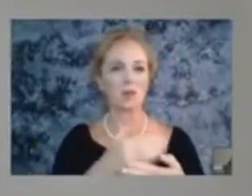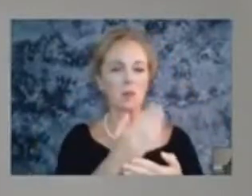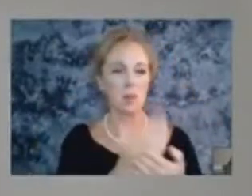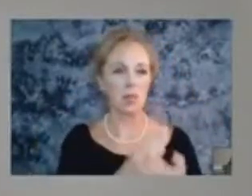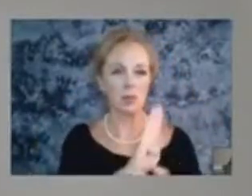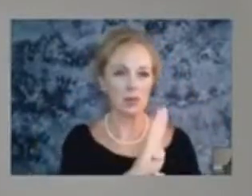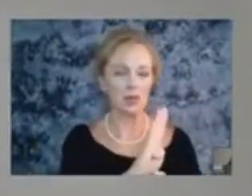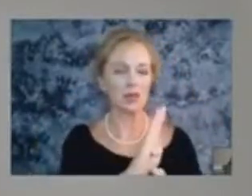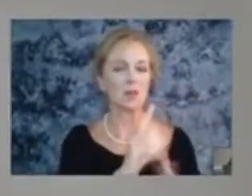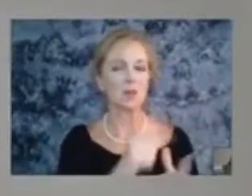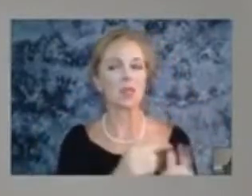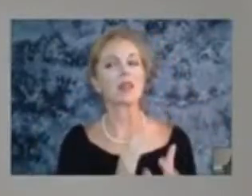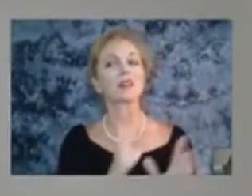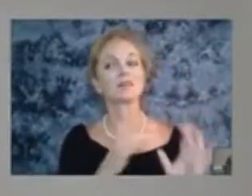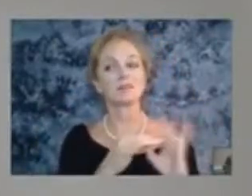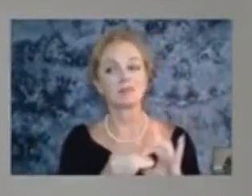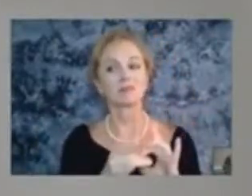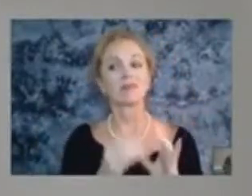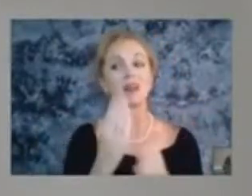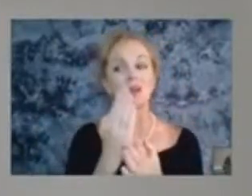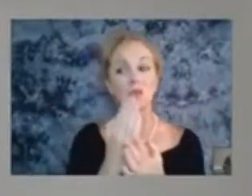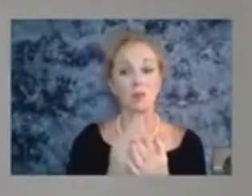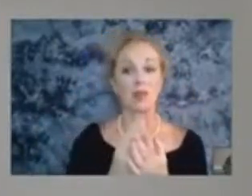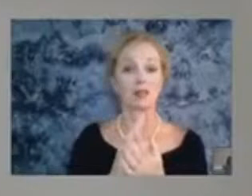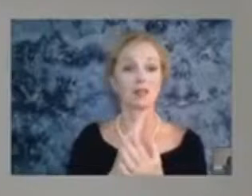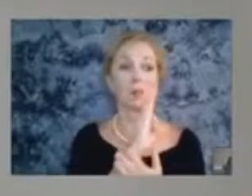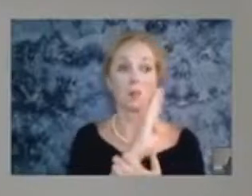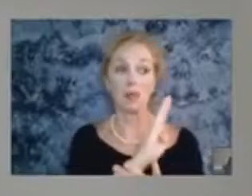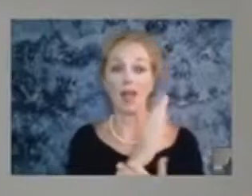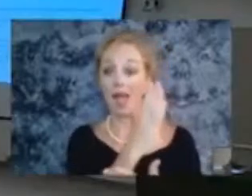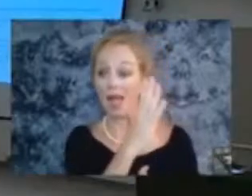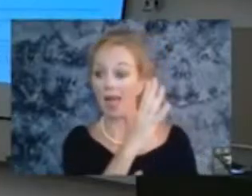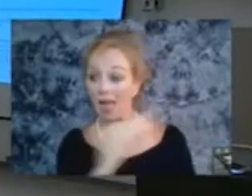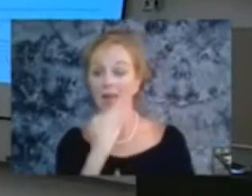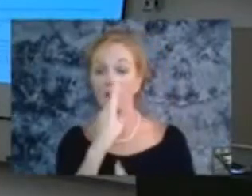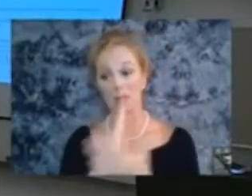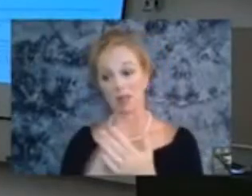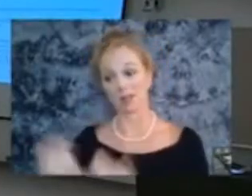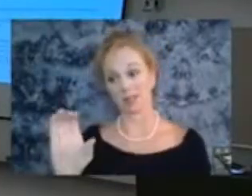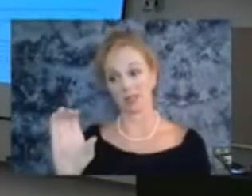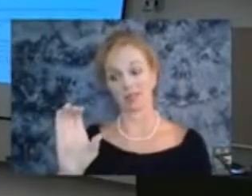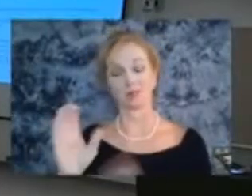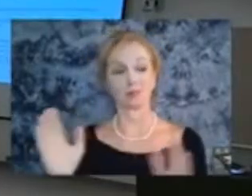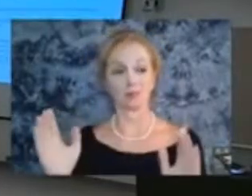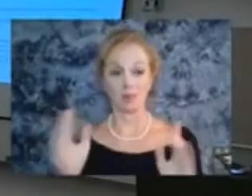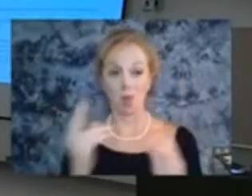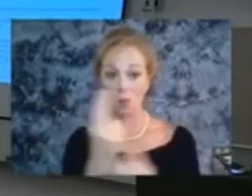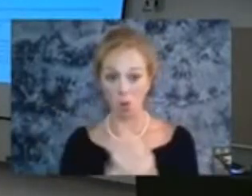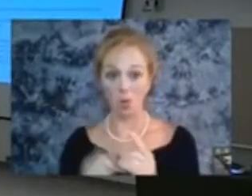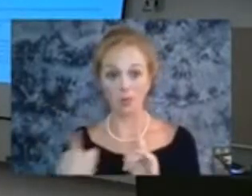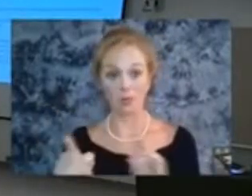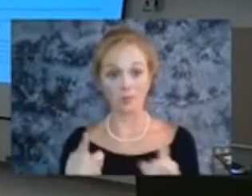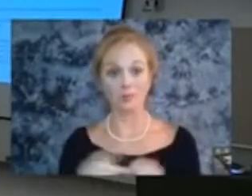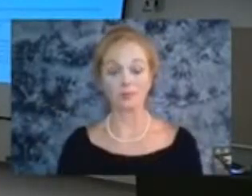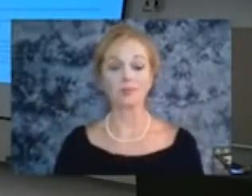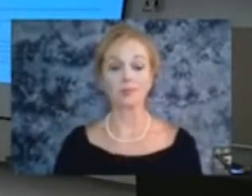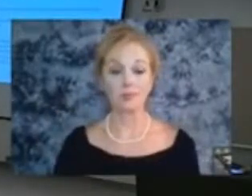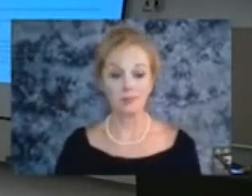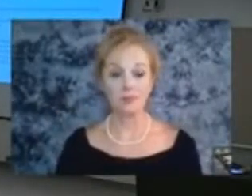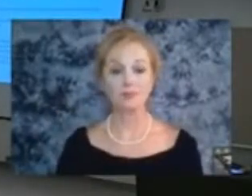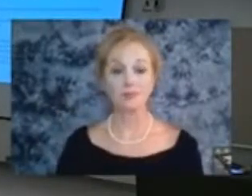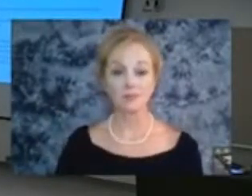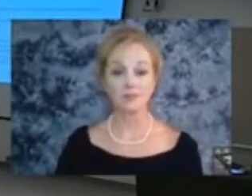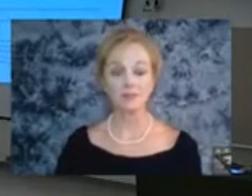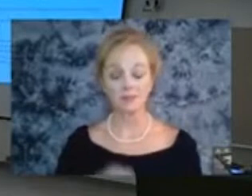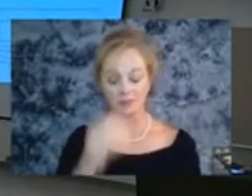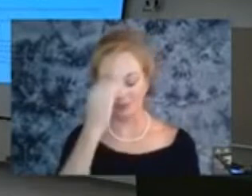Plan B. I see. Thank you. You're very welcome. I'm good, thank you. Ms. Byers-Bailey? Thank you. I have